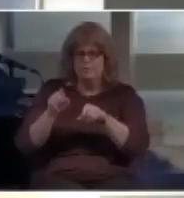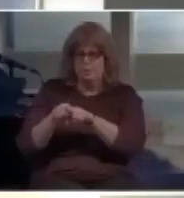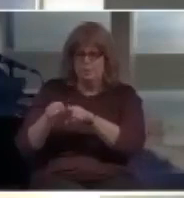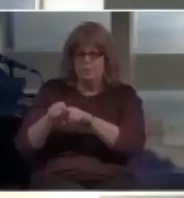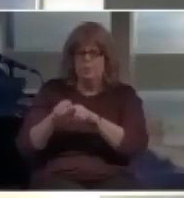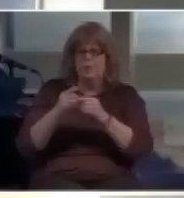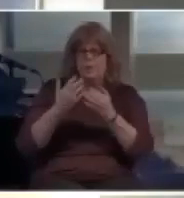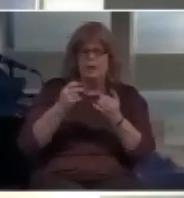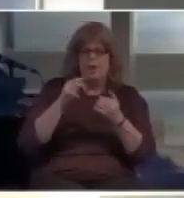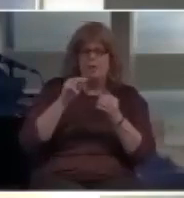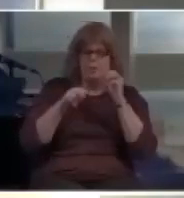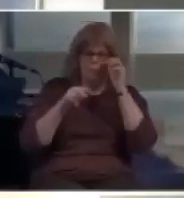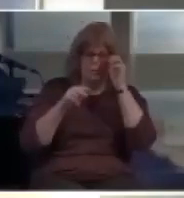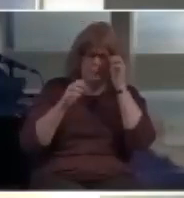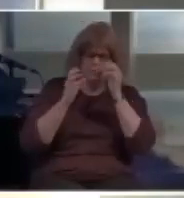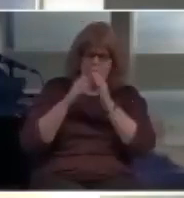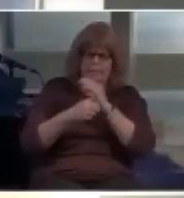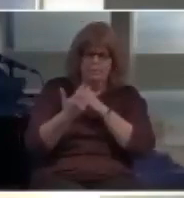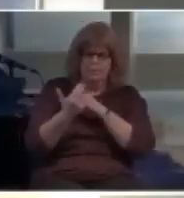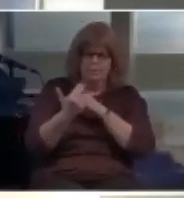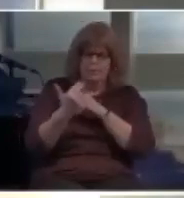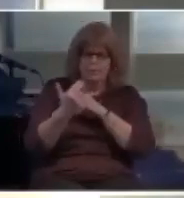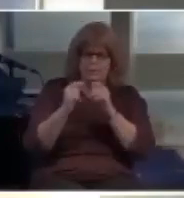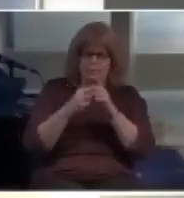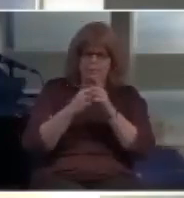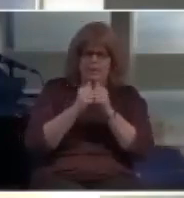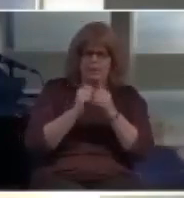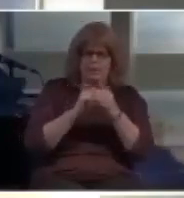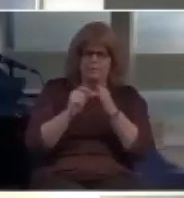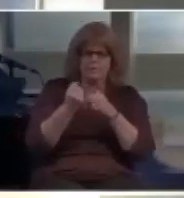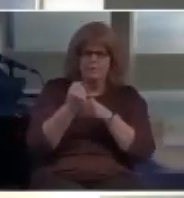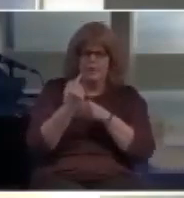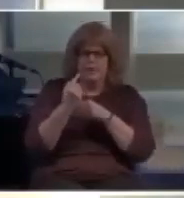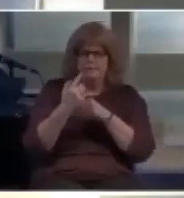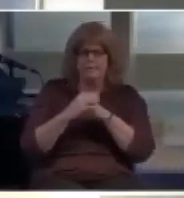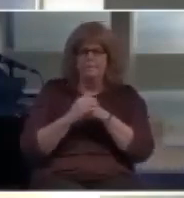with me now at chapter 13, beginning with verse 11.